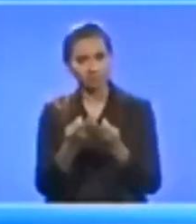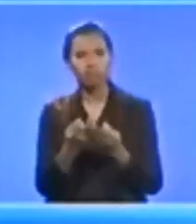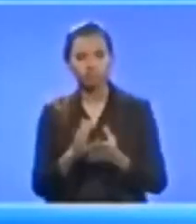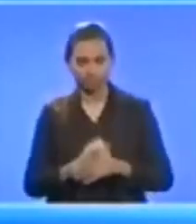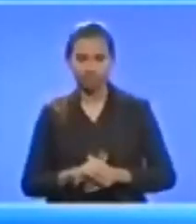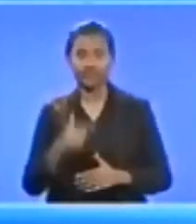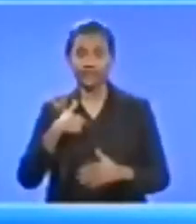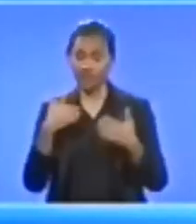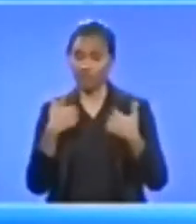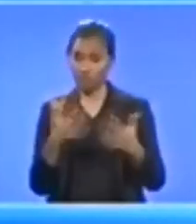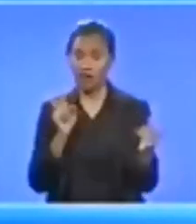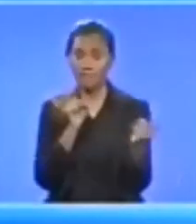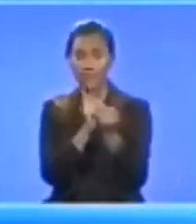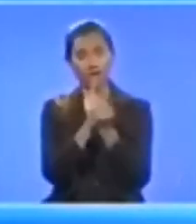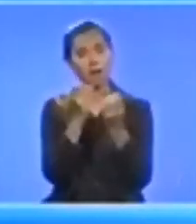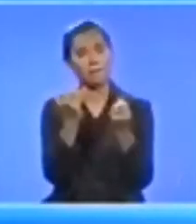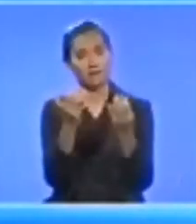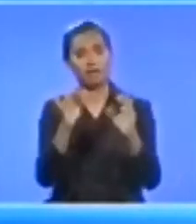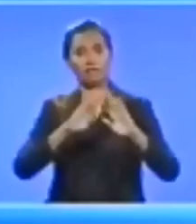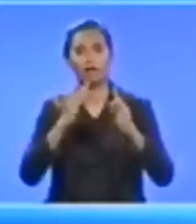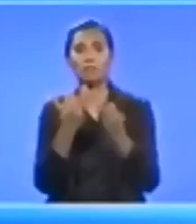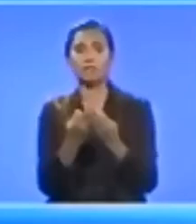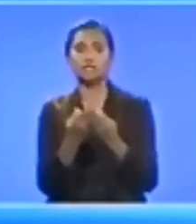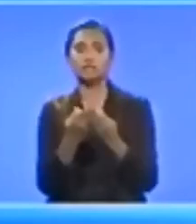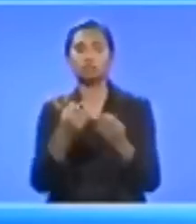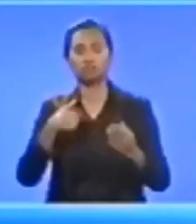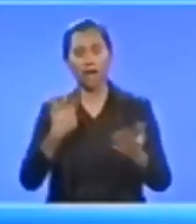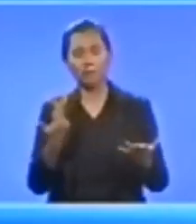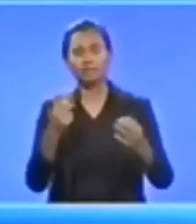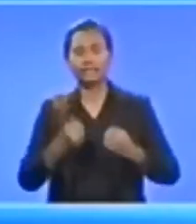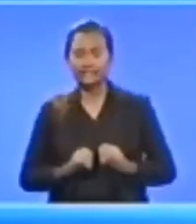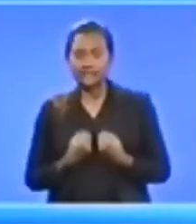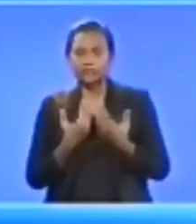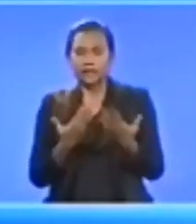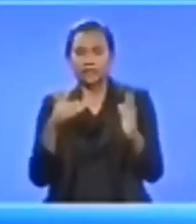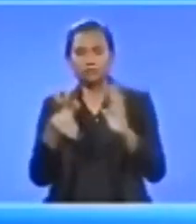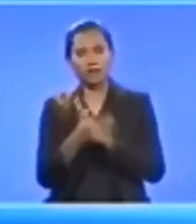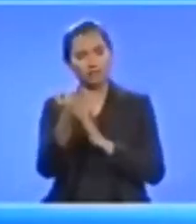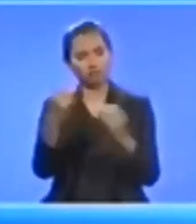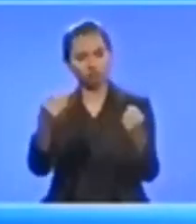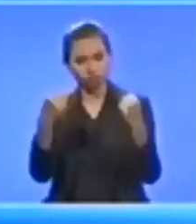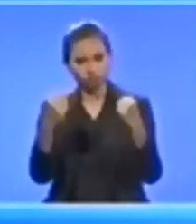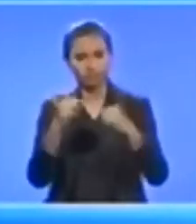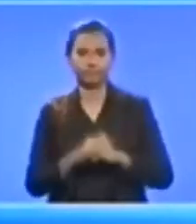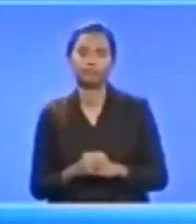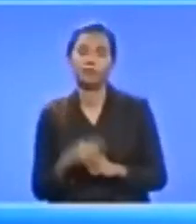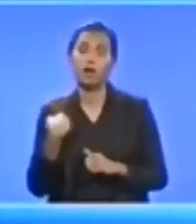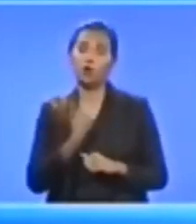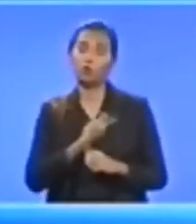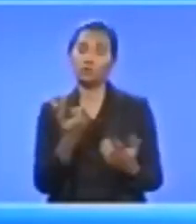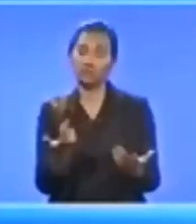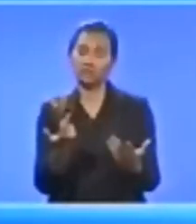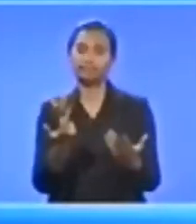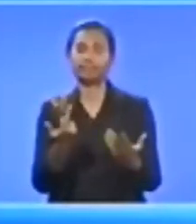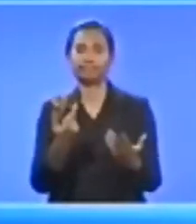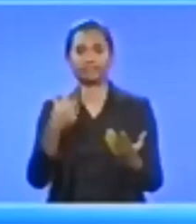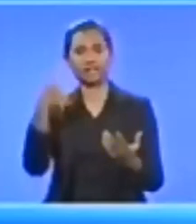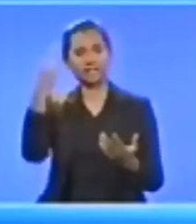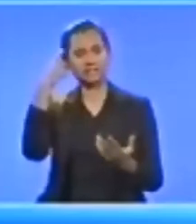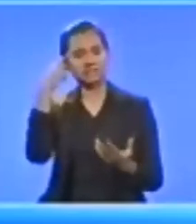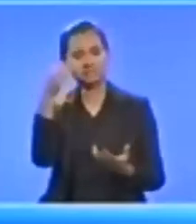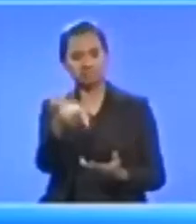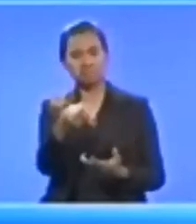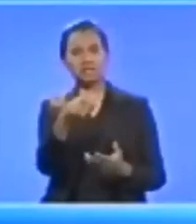families too, and I am inspired by their tenacity. We tend to think the needy are